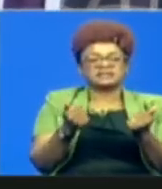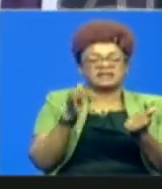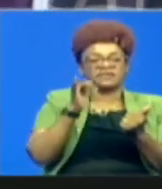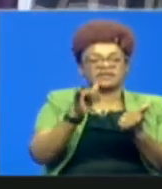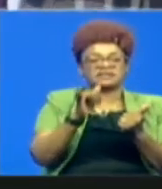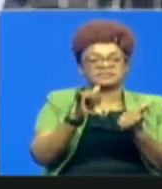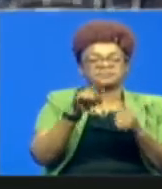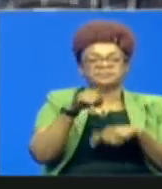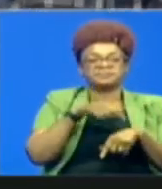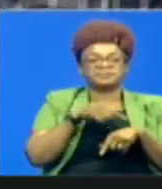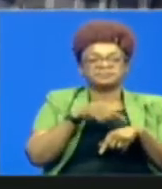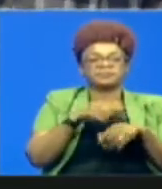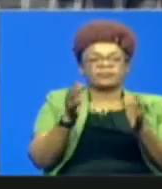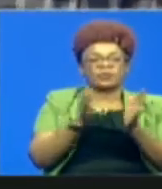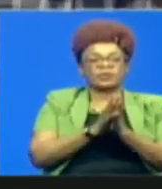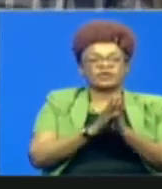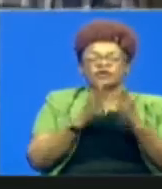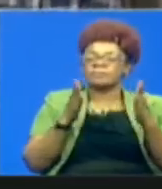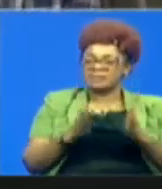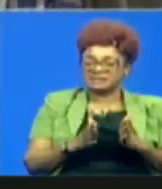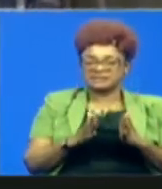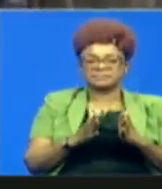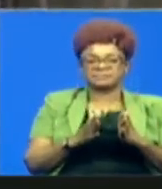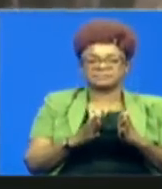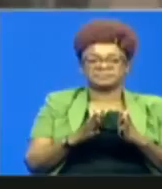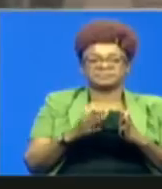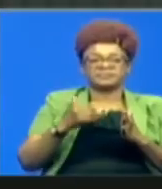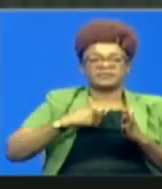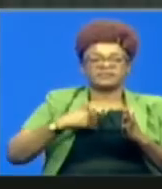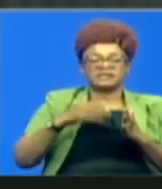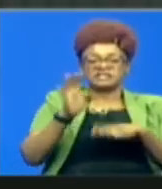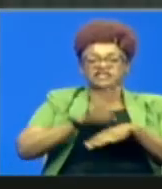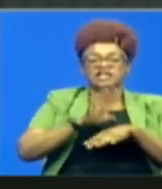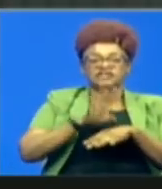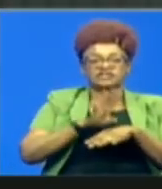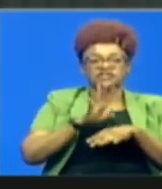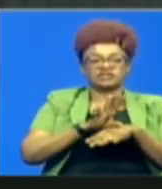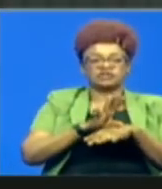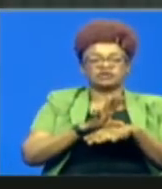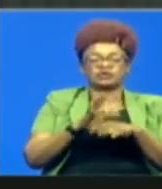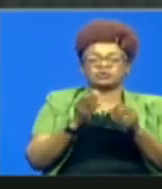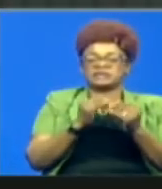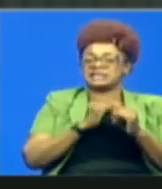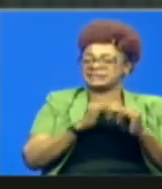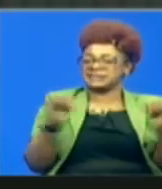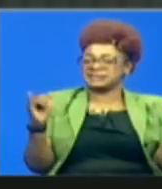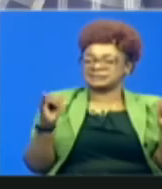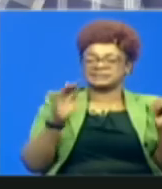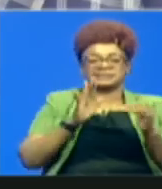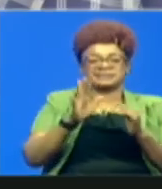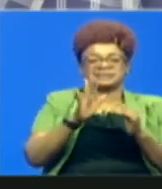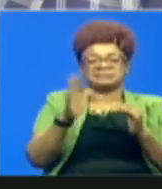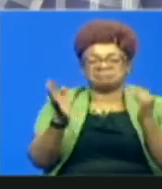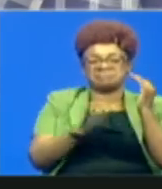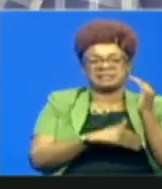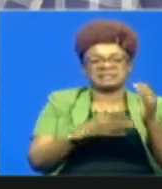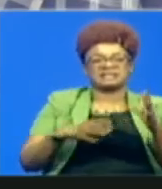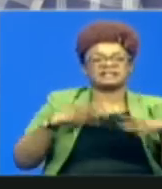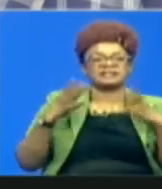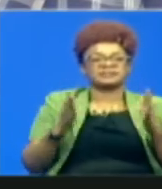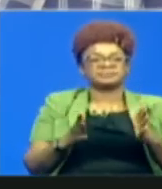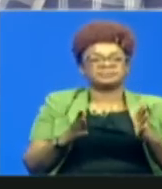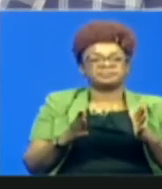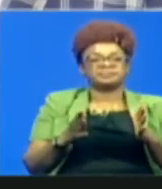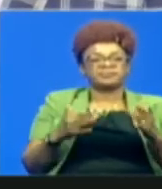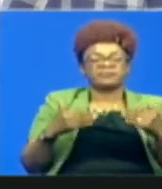time with humility and leaning on his church ministry to sanitize his stained character. I am a man of